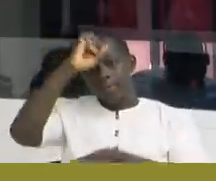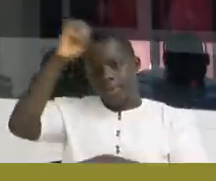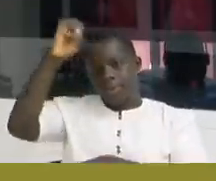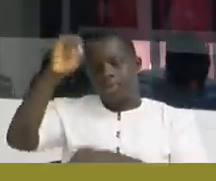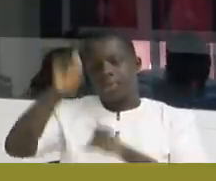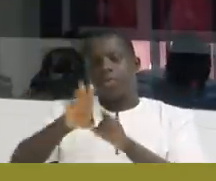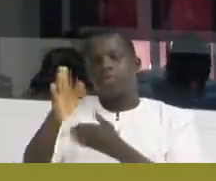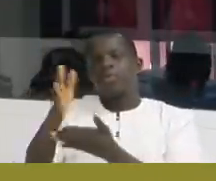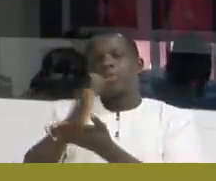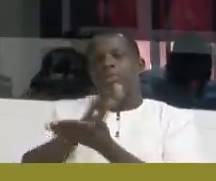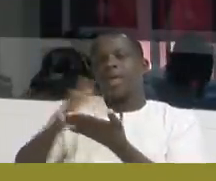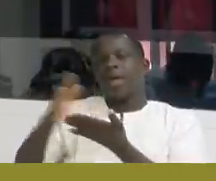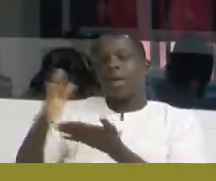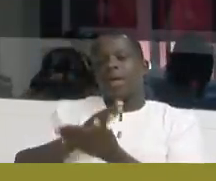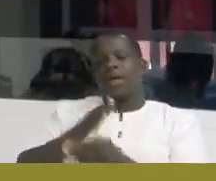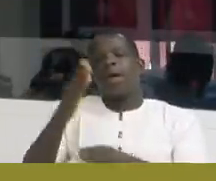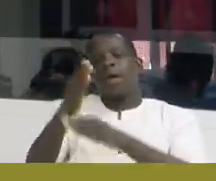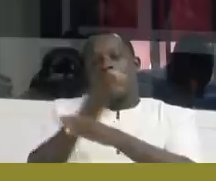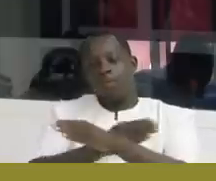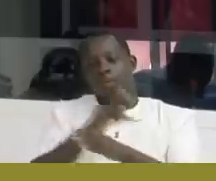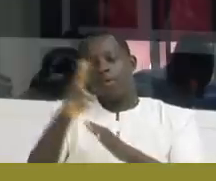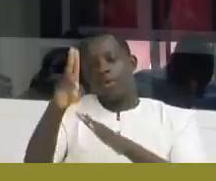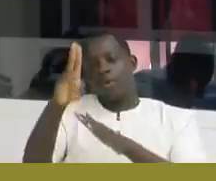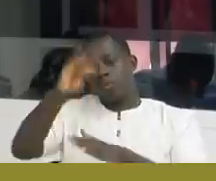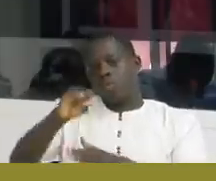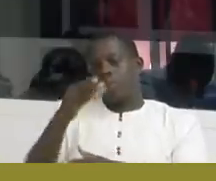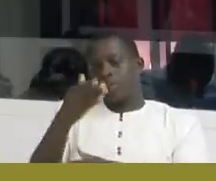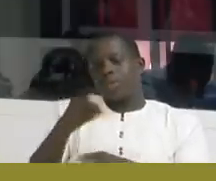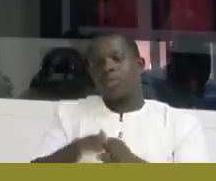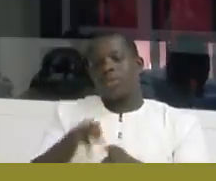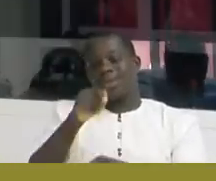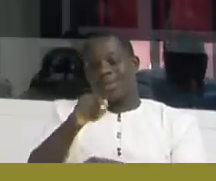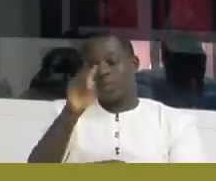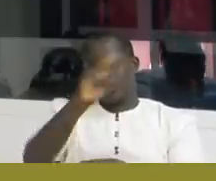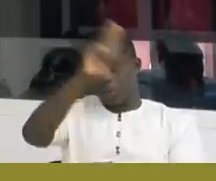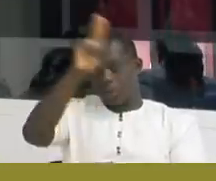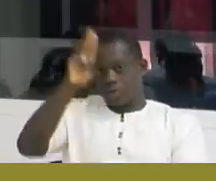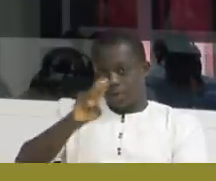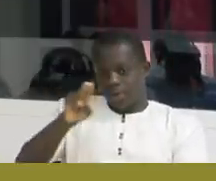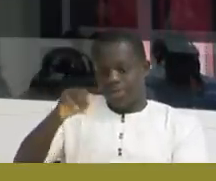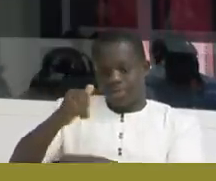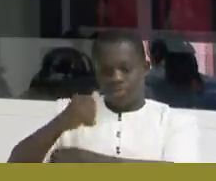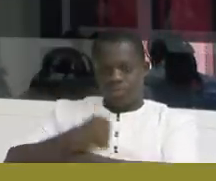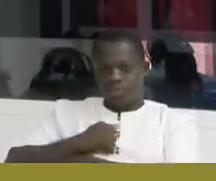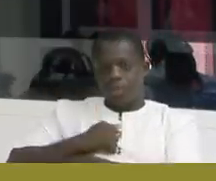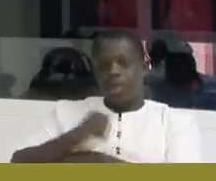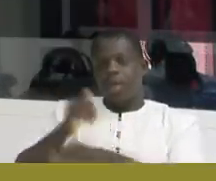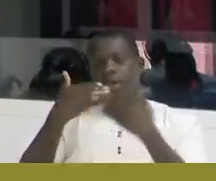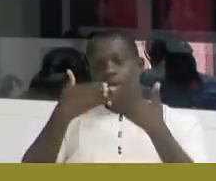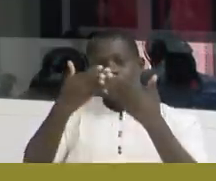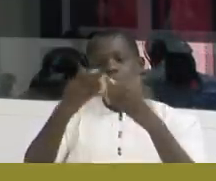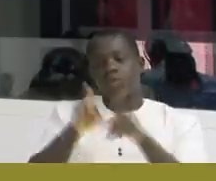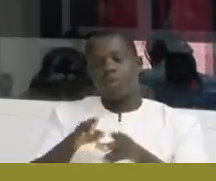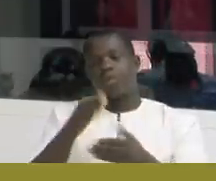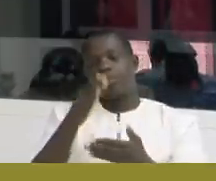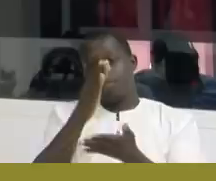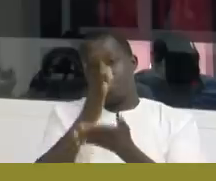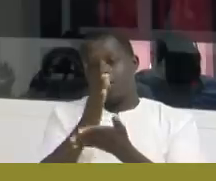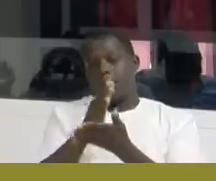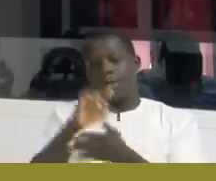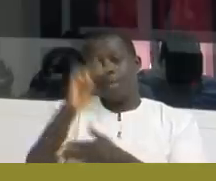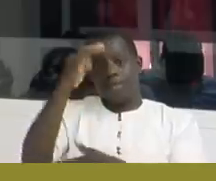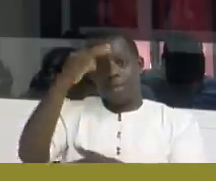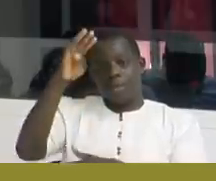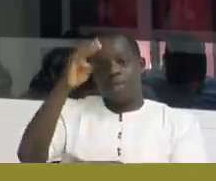deems fit. No, but this is national security information. obviously the Ministry of Defense or the Minister